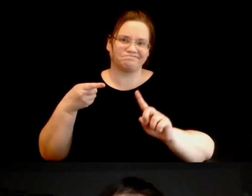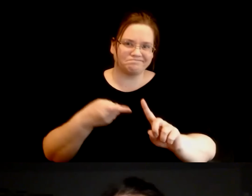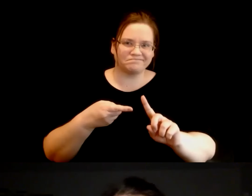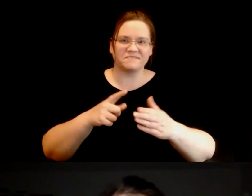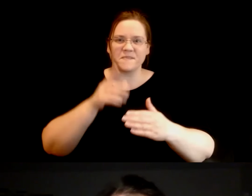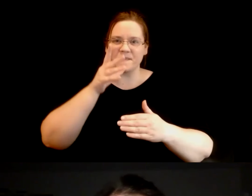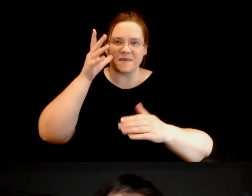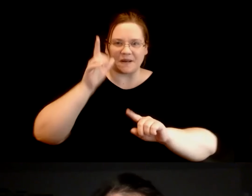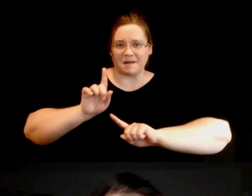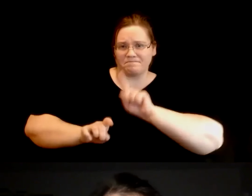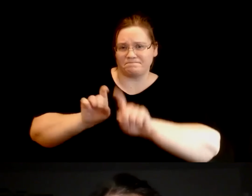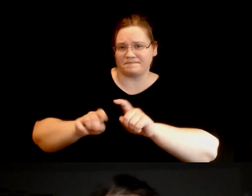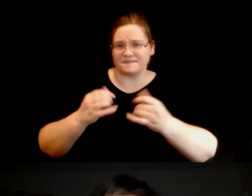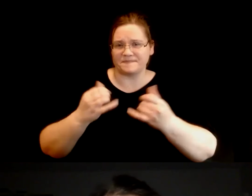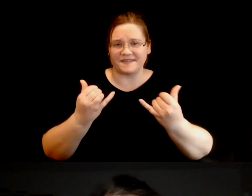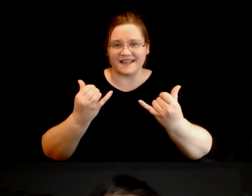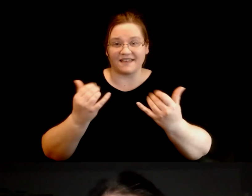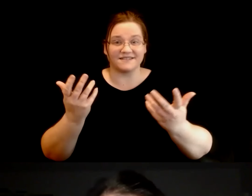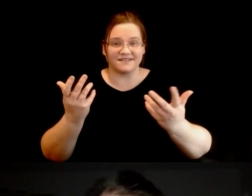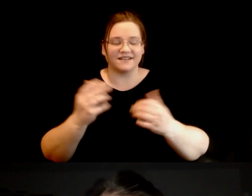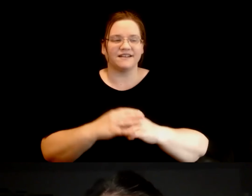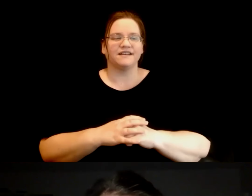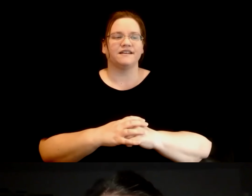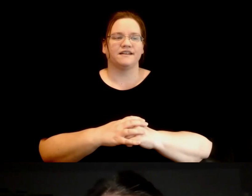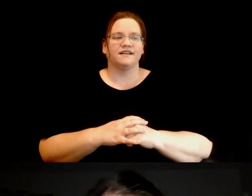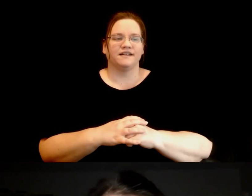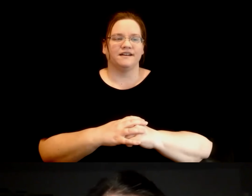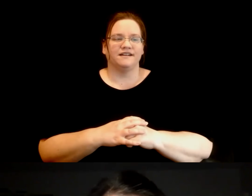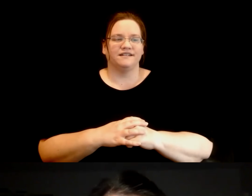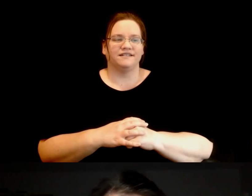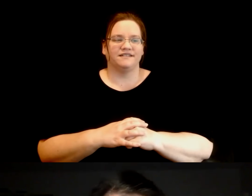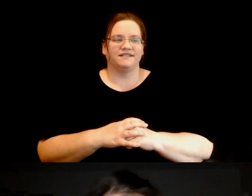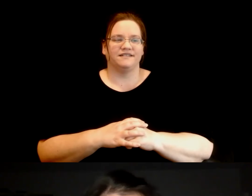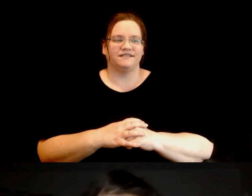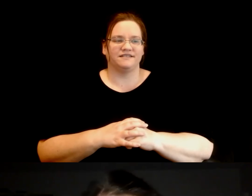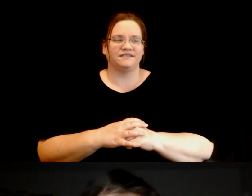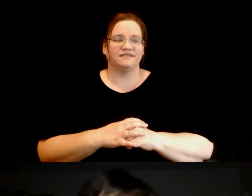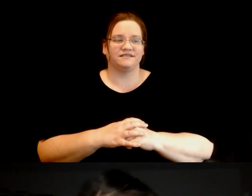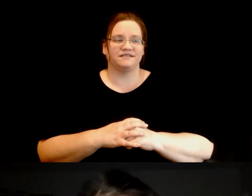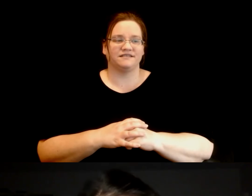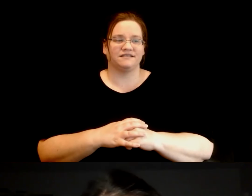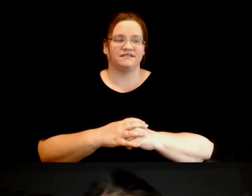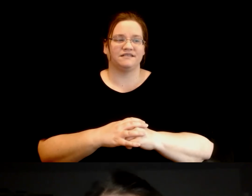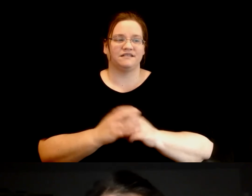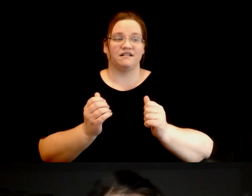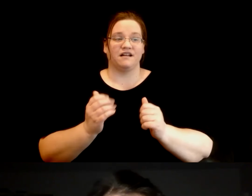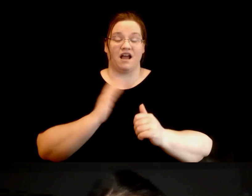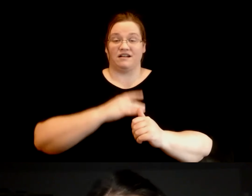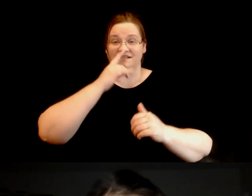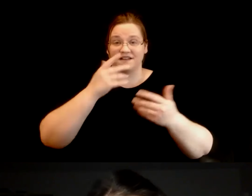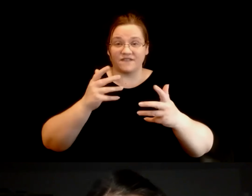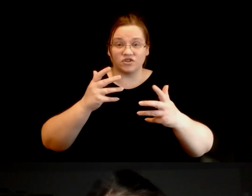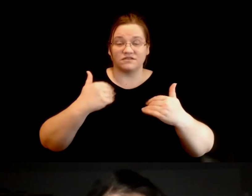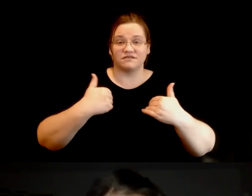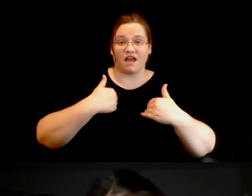days. And that is, someone writes, our kids have all had COVID already, and they did